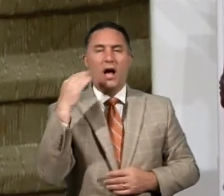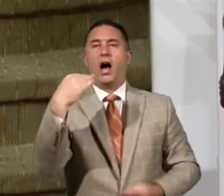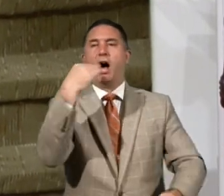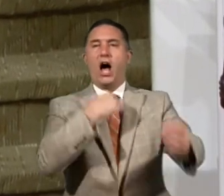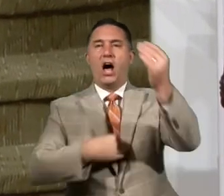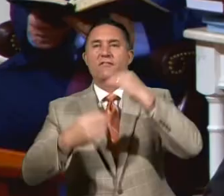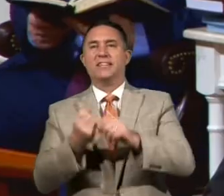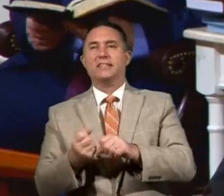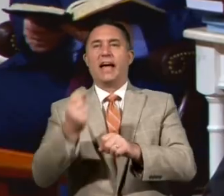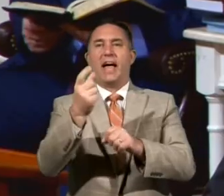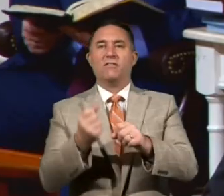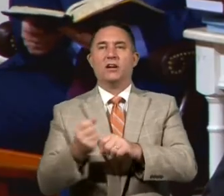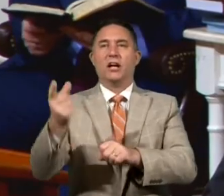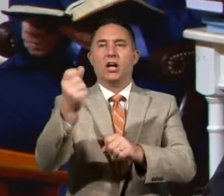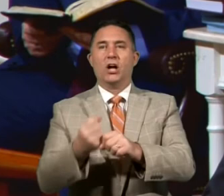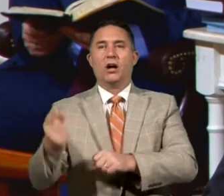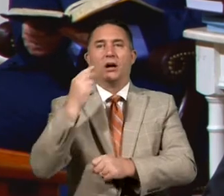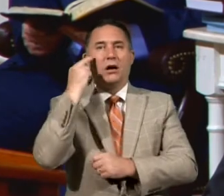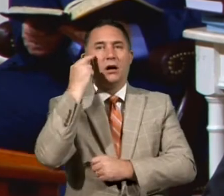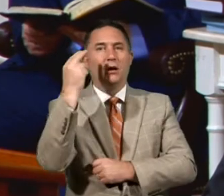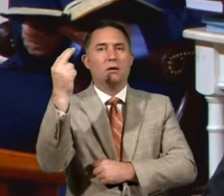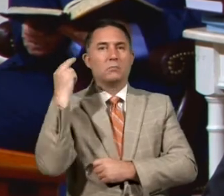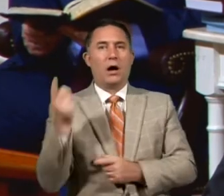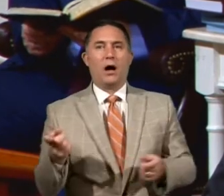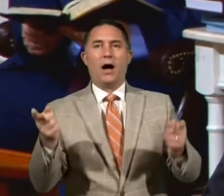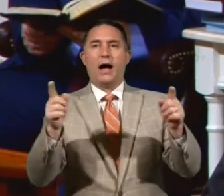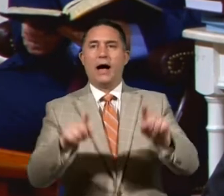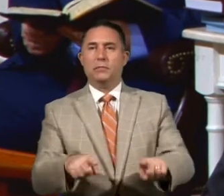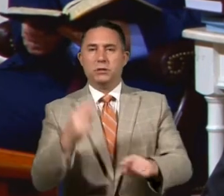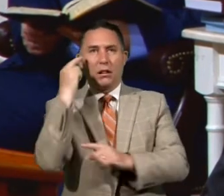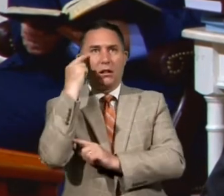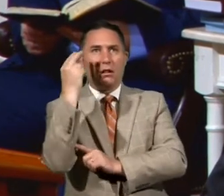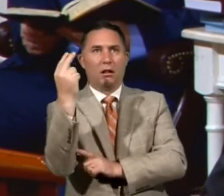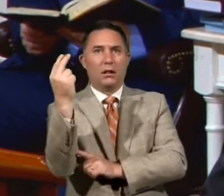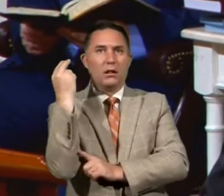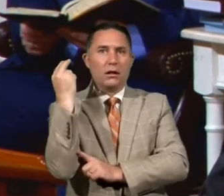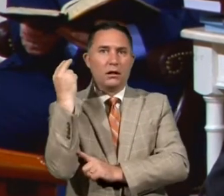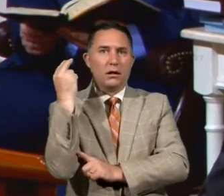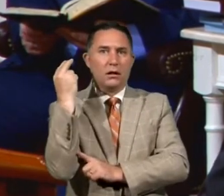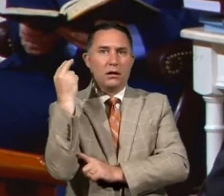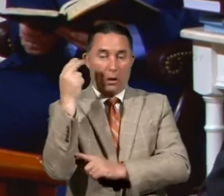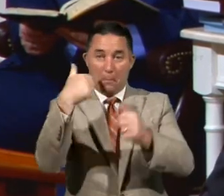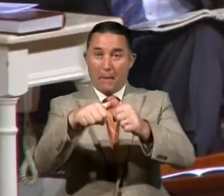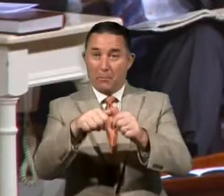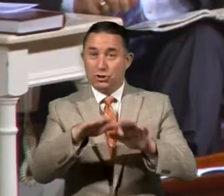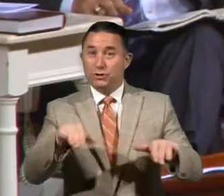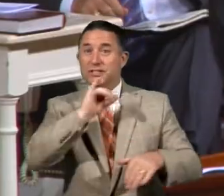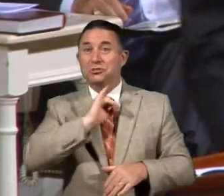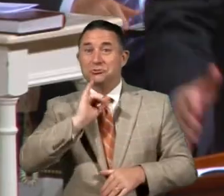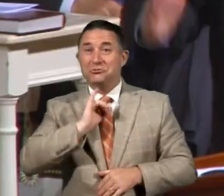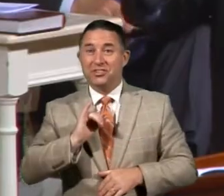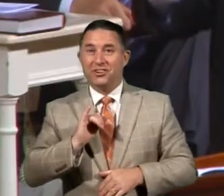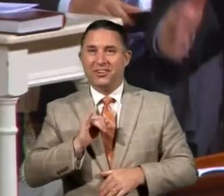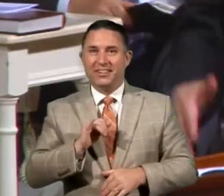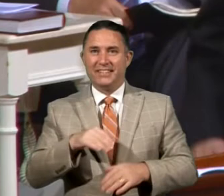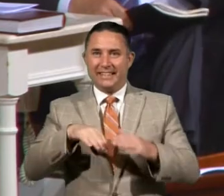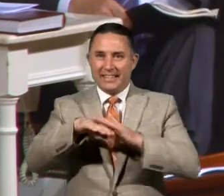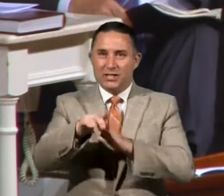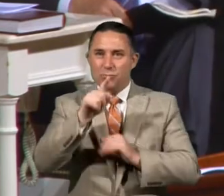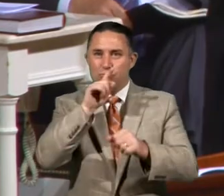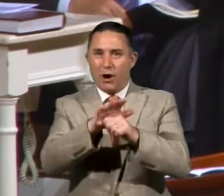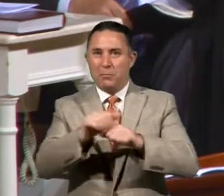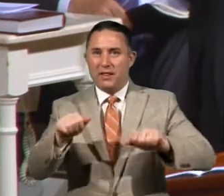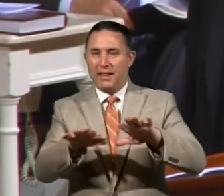feast every year in remembrance of this, a memorial. You remember when the children of Israel were going into the